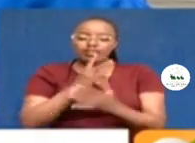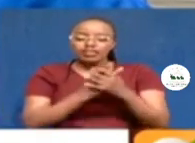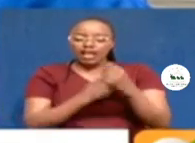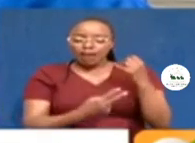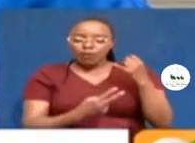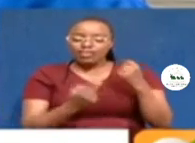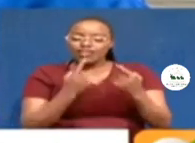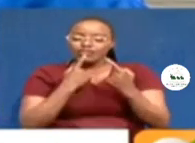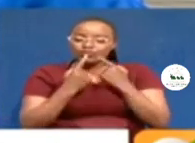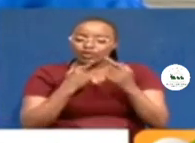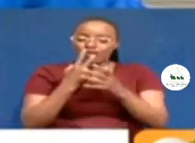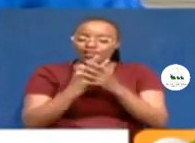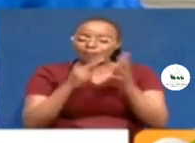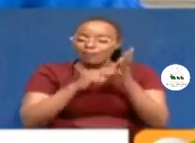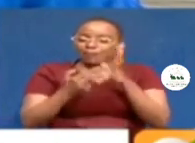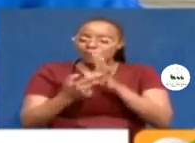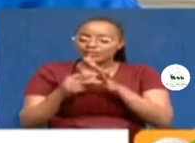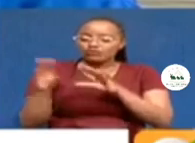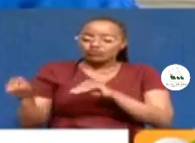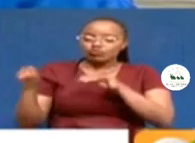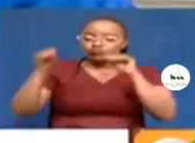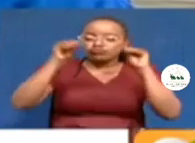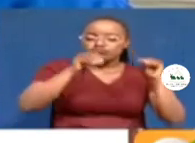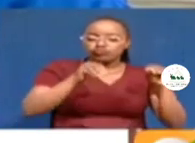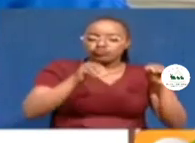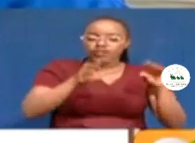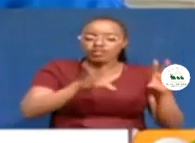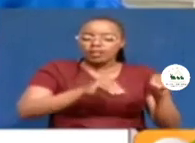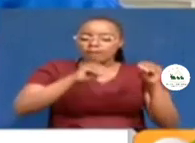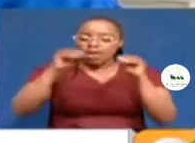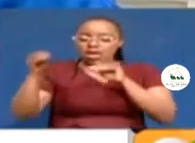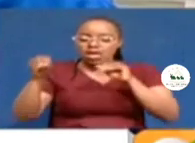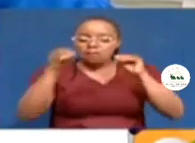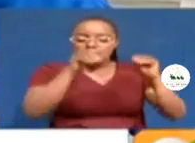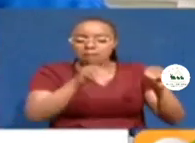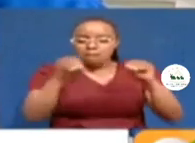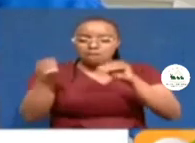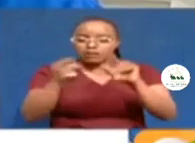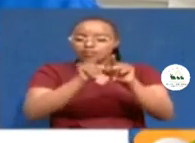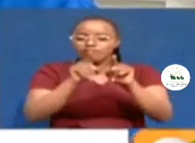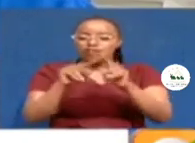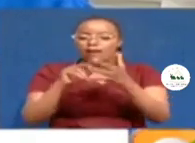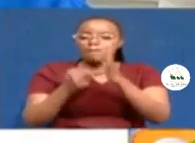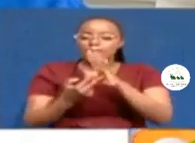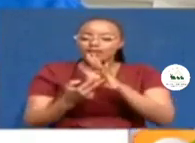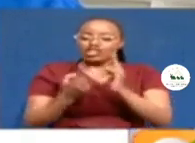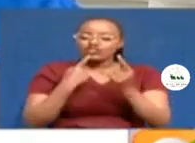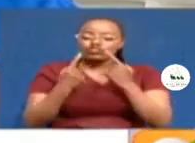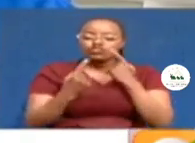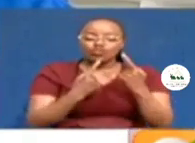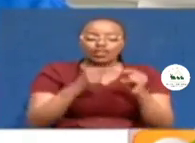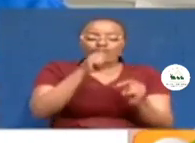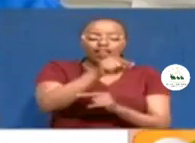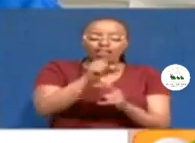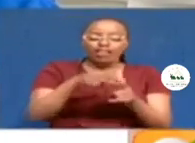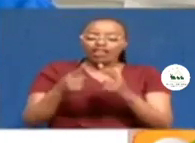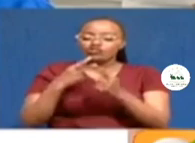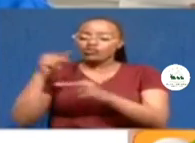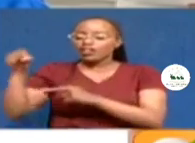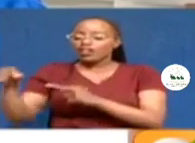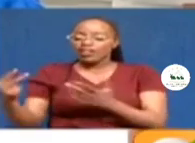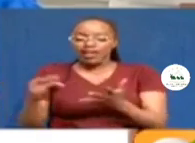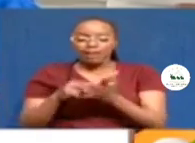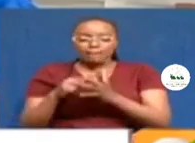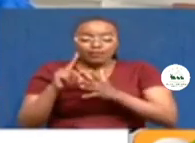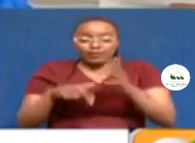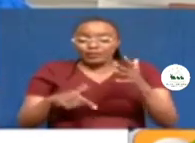the doublespeak of migration, pre-migration doublespeak, such that